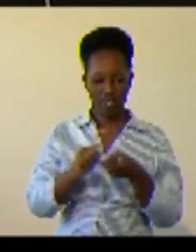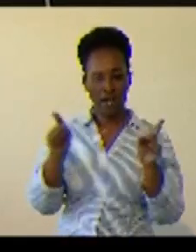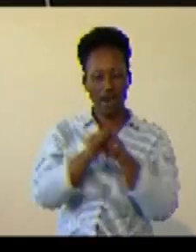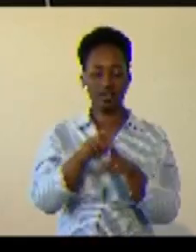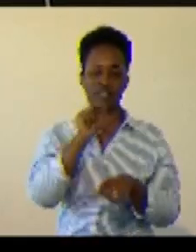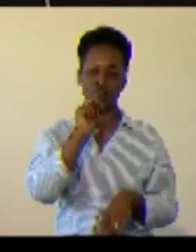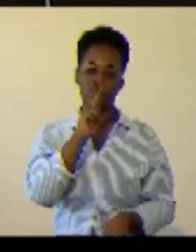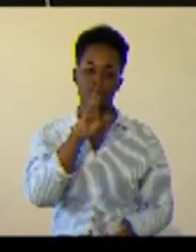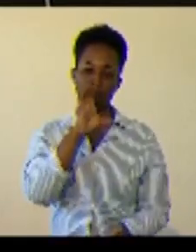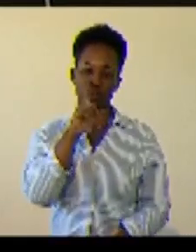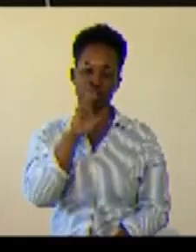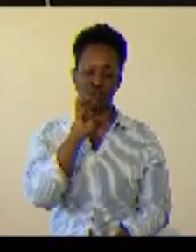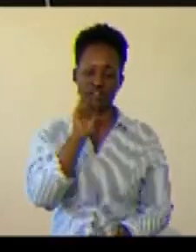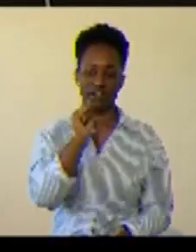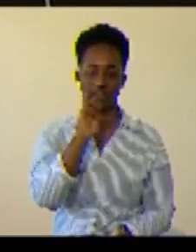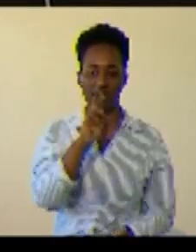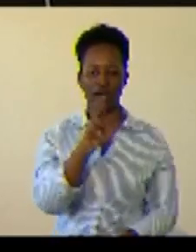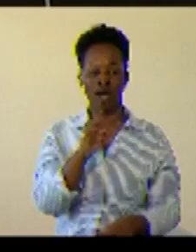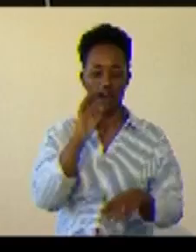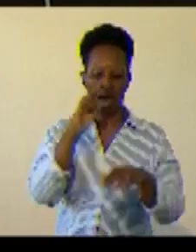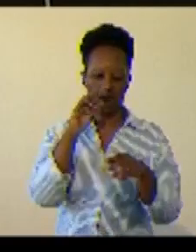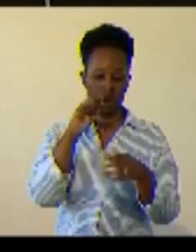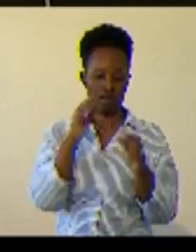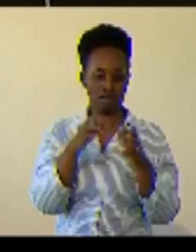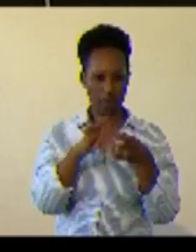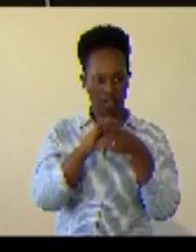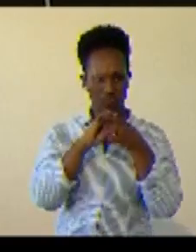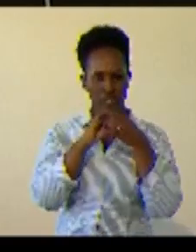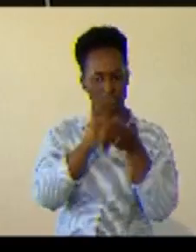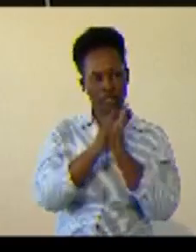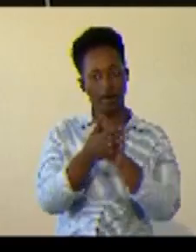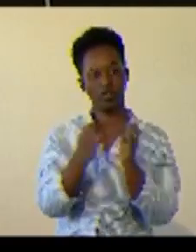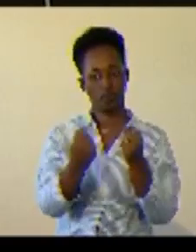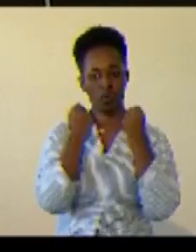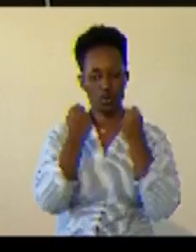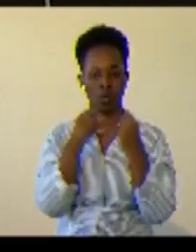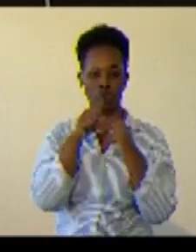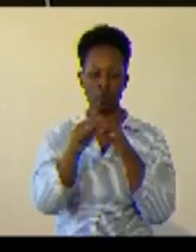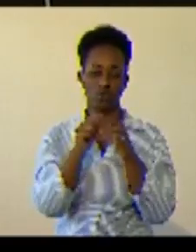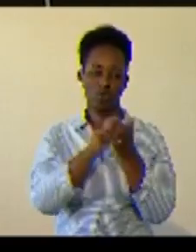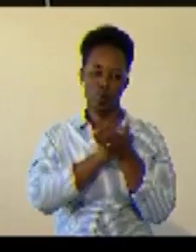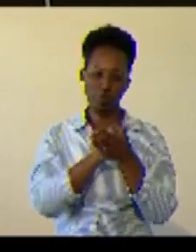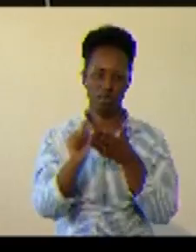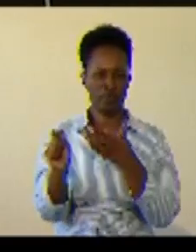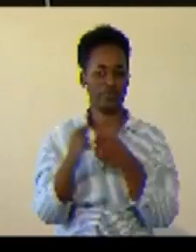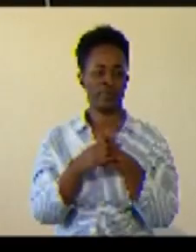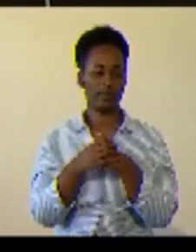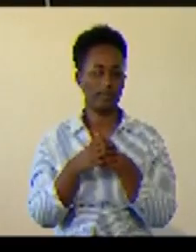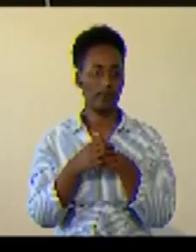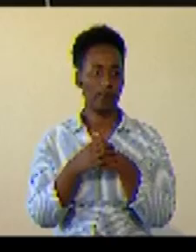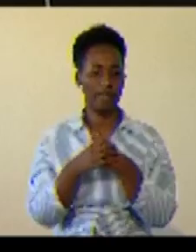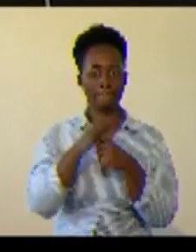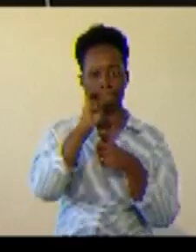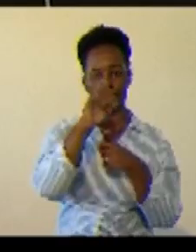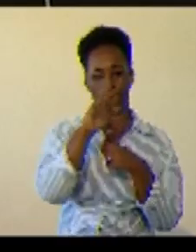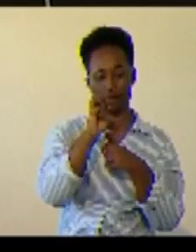attraction becomes stronger. And then it requires a lot of energy to remove the